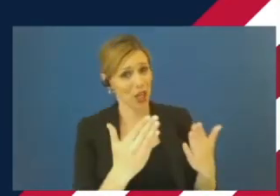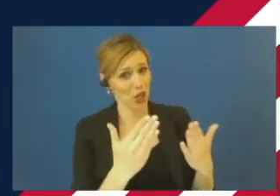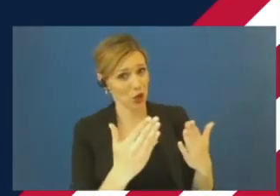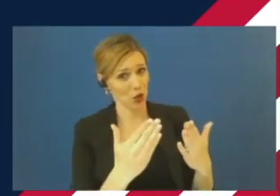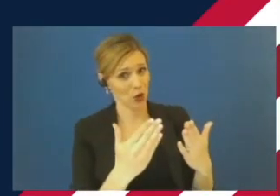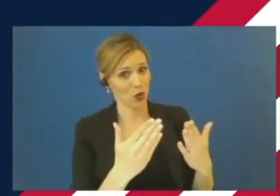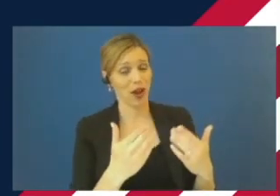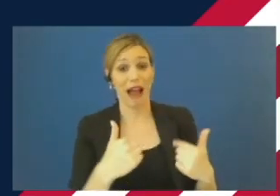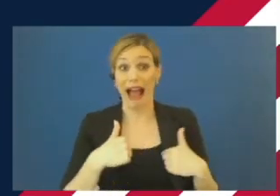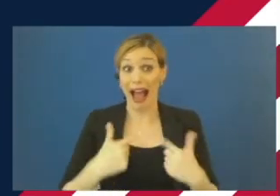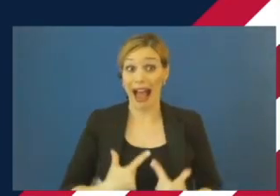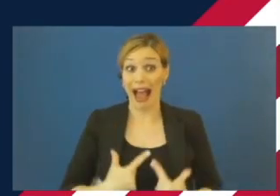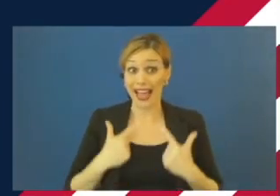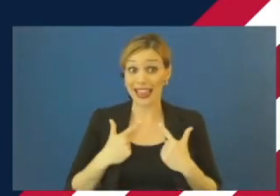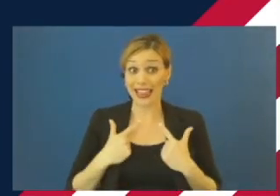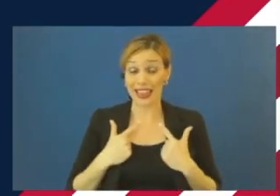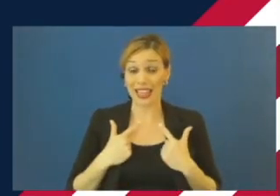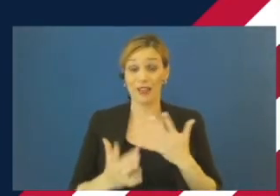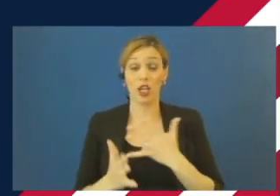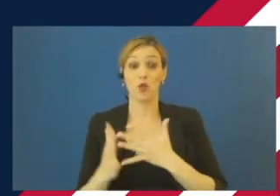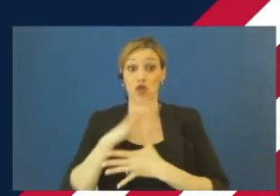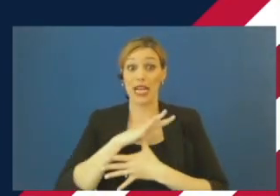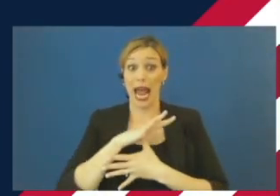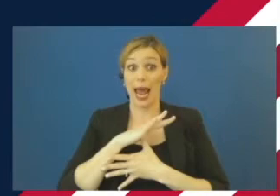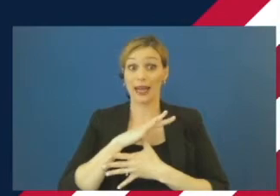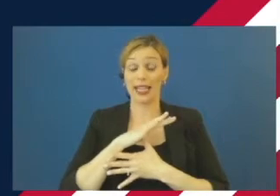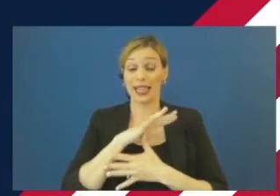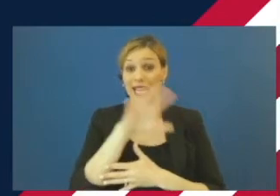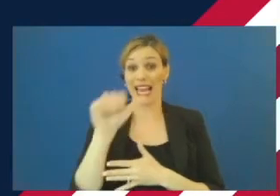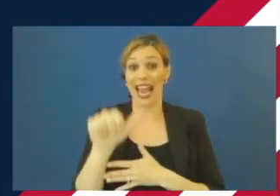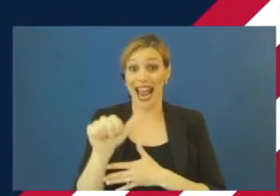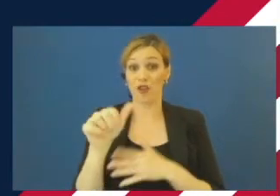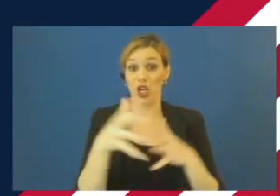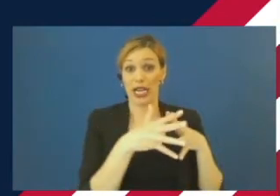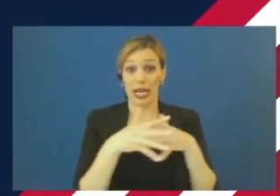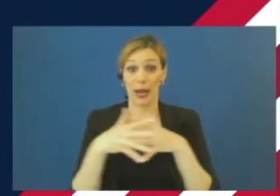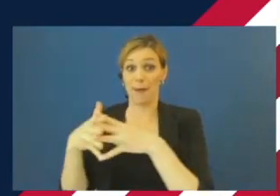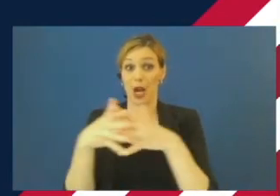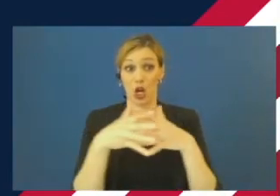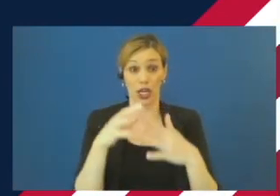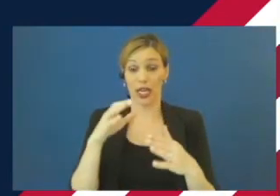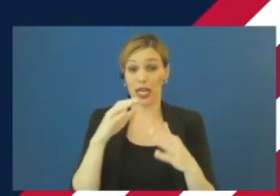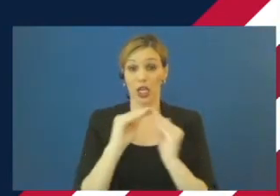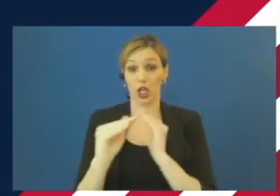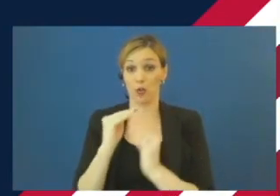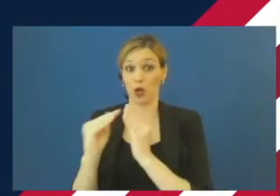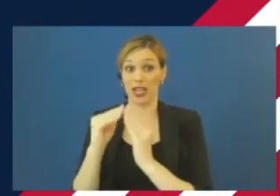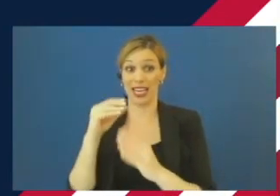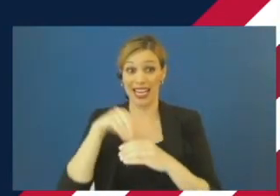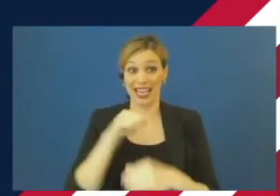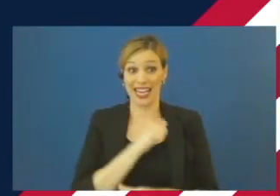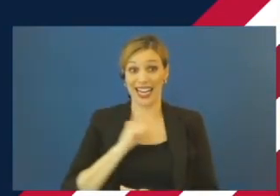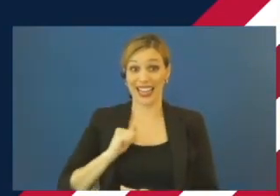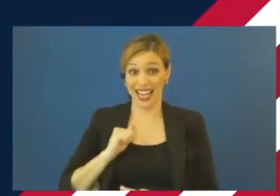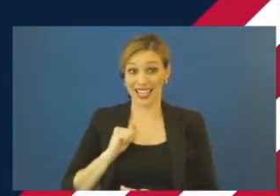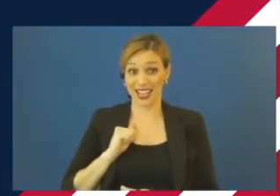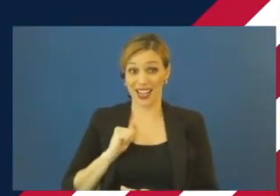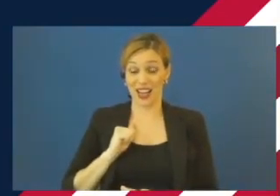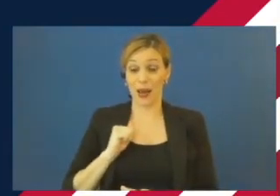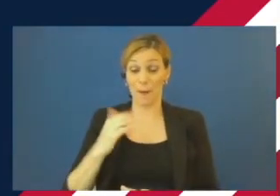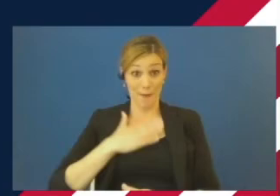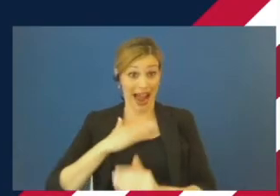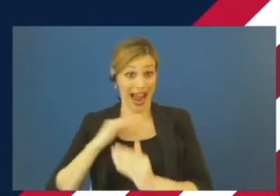predominantly African-American community in Atlanta, and there is a 10-year life expectancy difference with